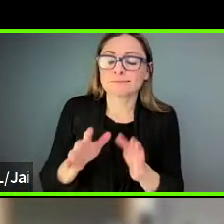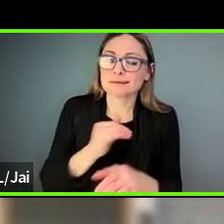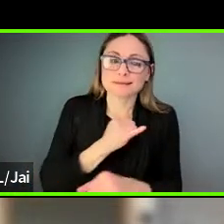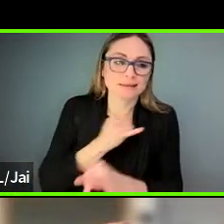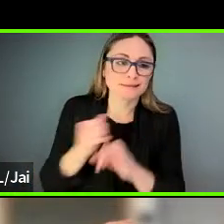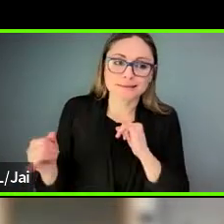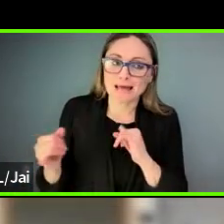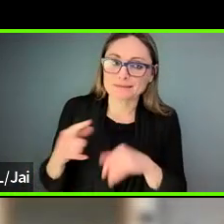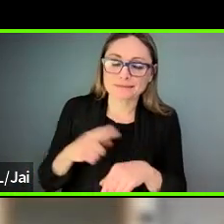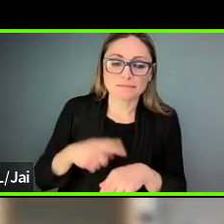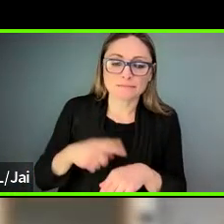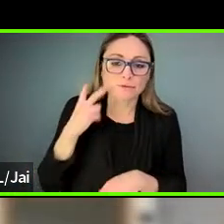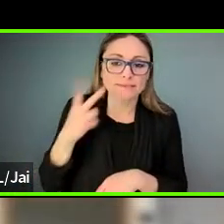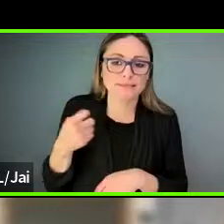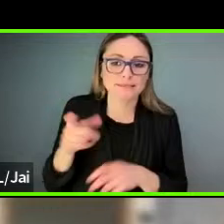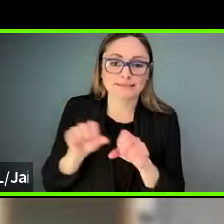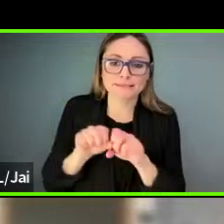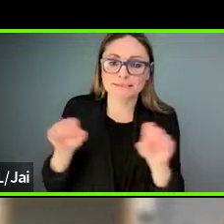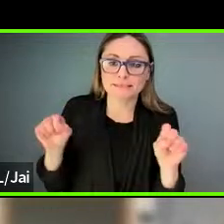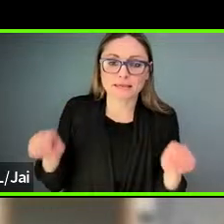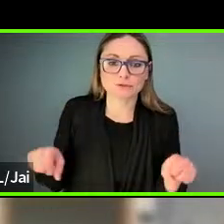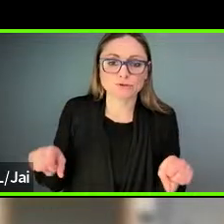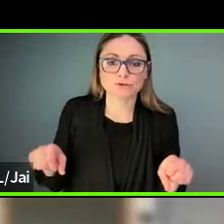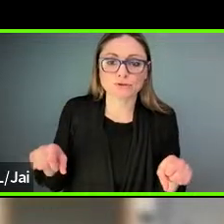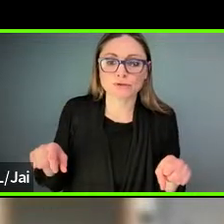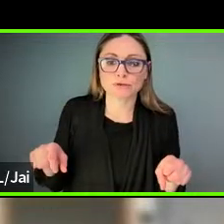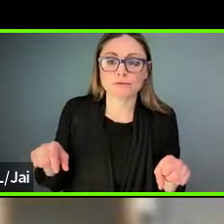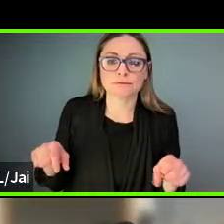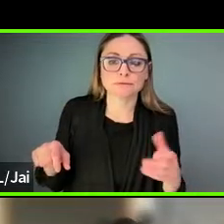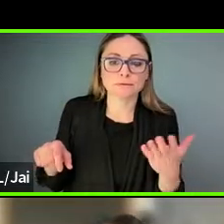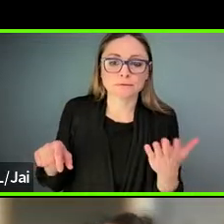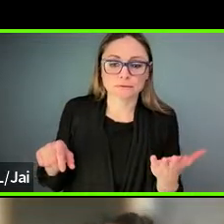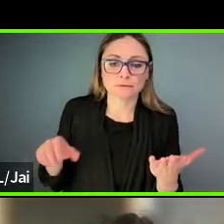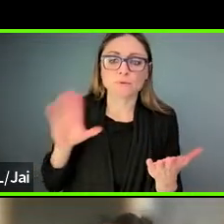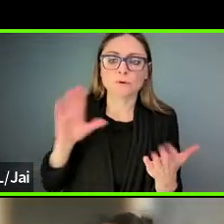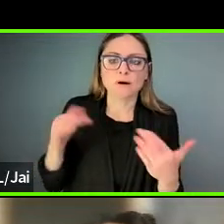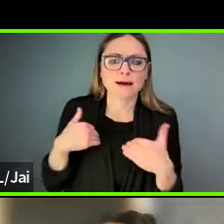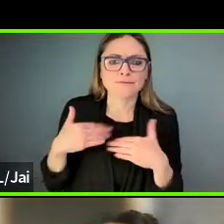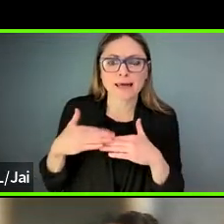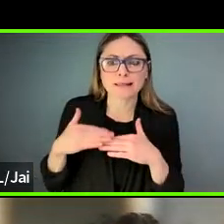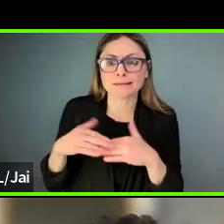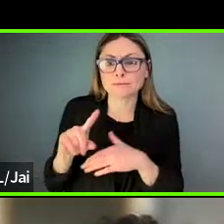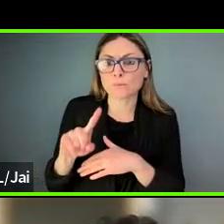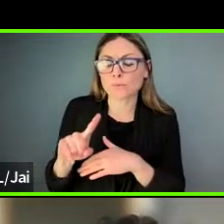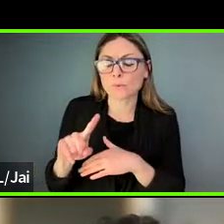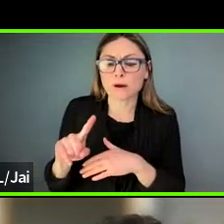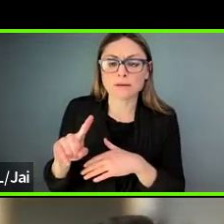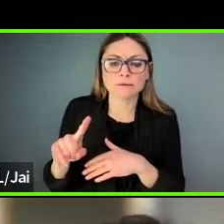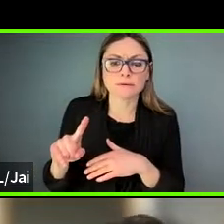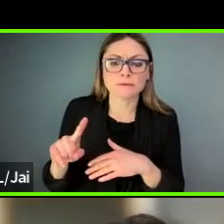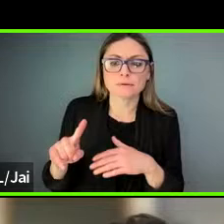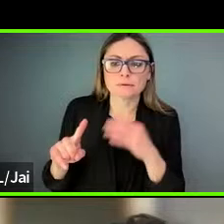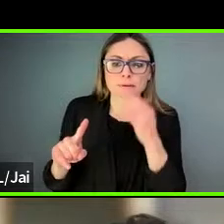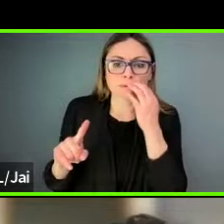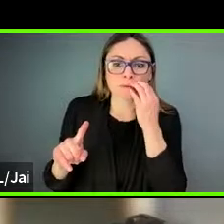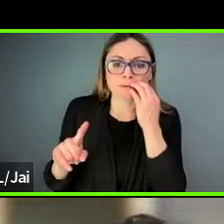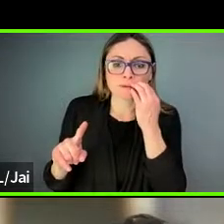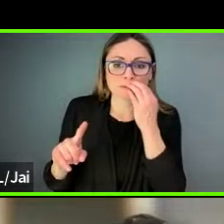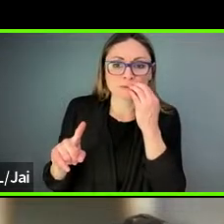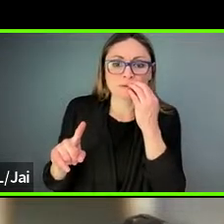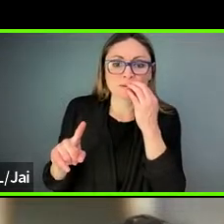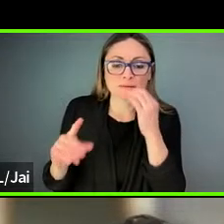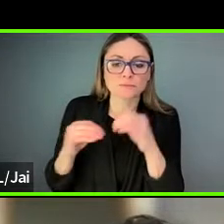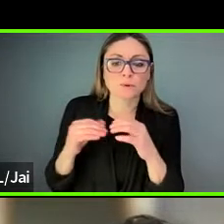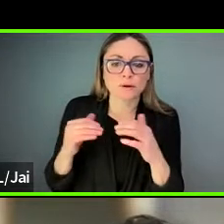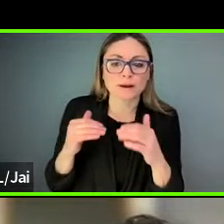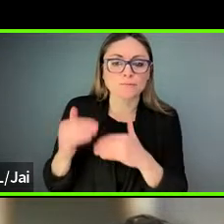see this station. We'll have at least one more, if not multiple more passes at progressive